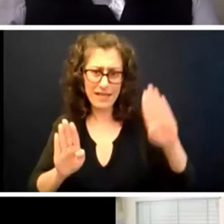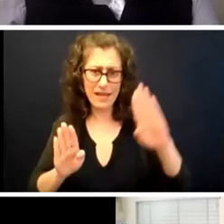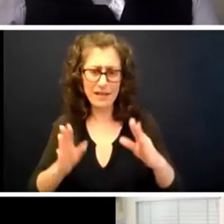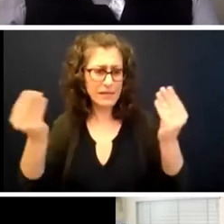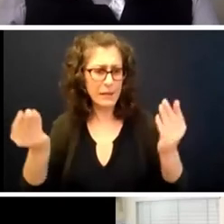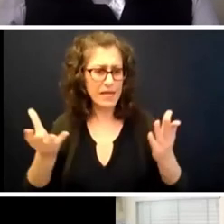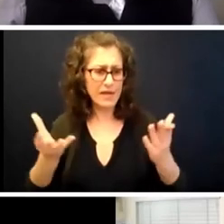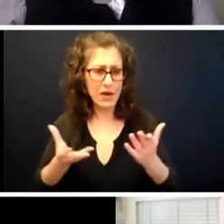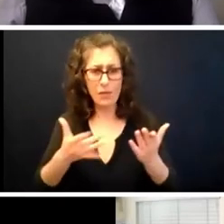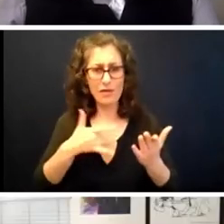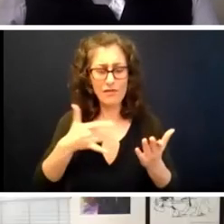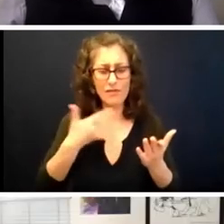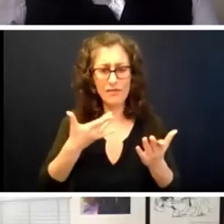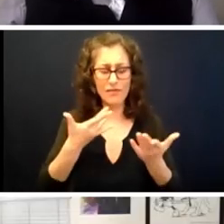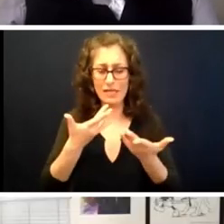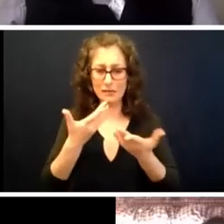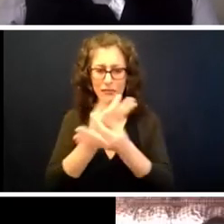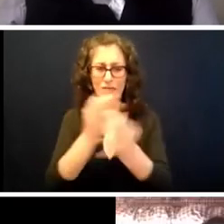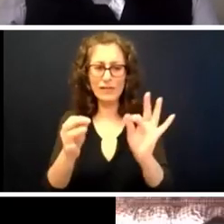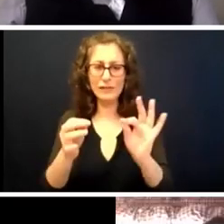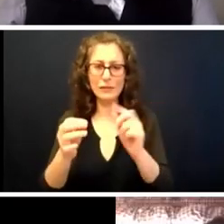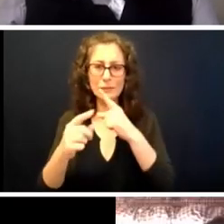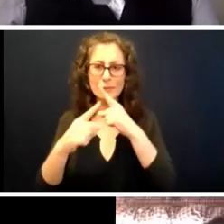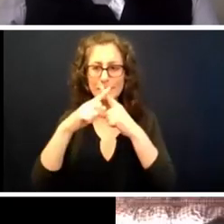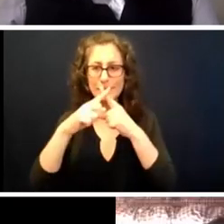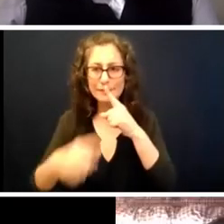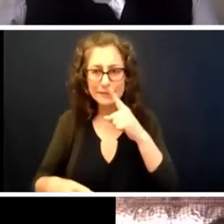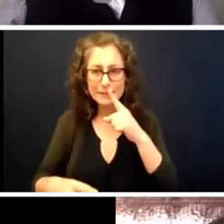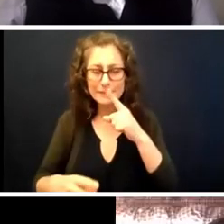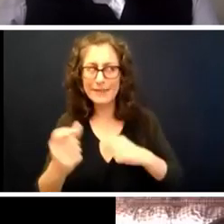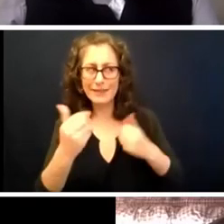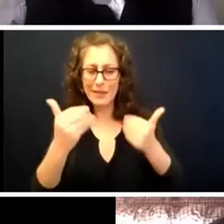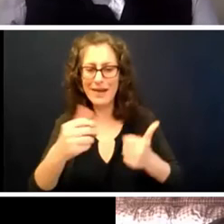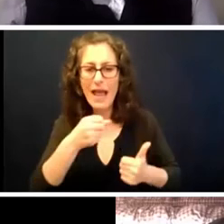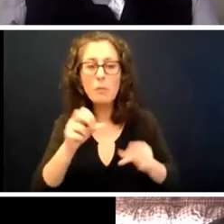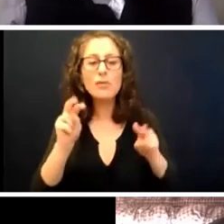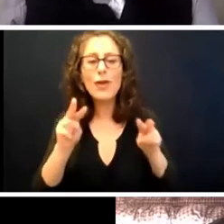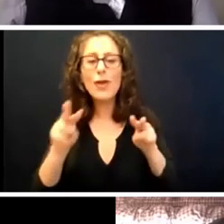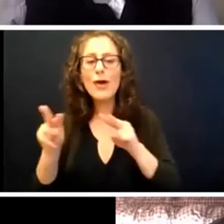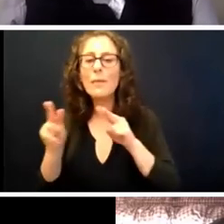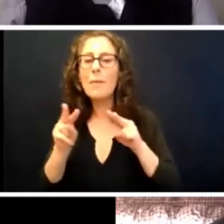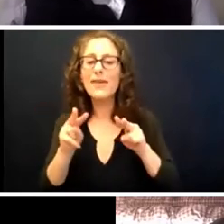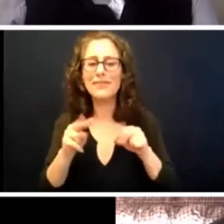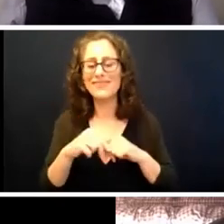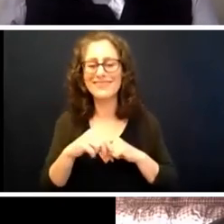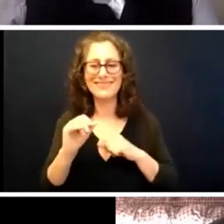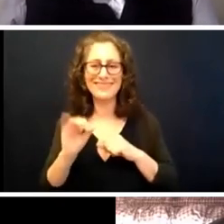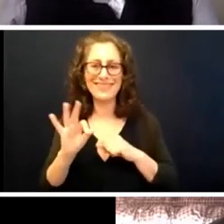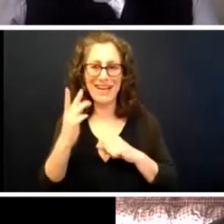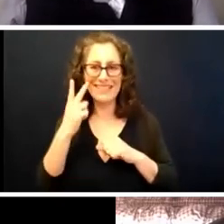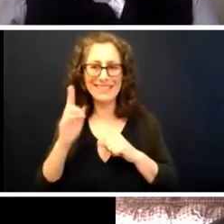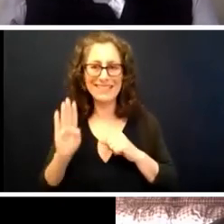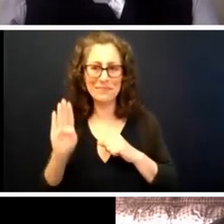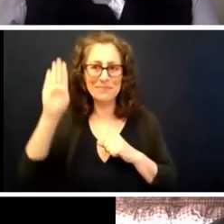please feel free to unmute yourself and ask, or I'll try to keep an eye out if someone has their hand raised.